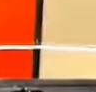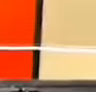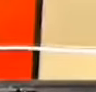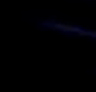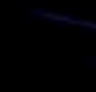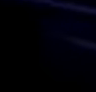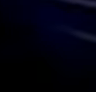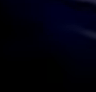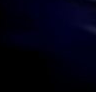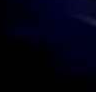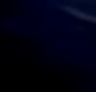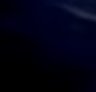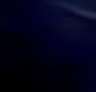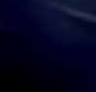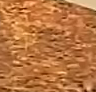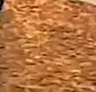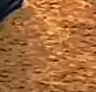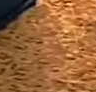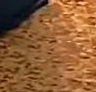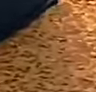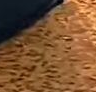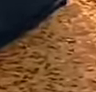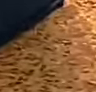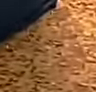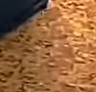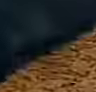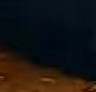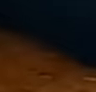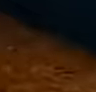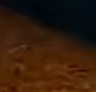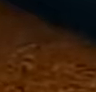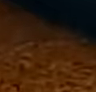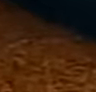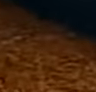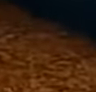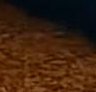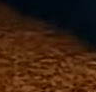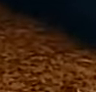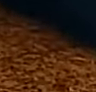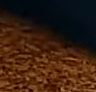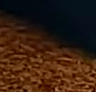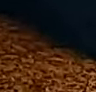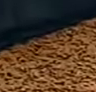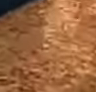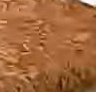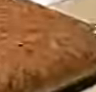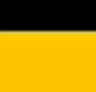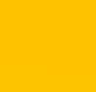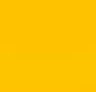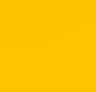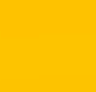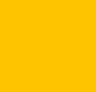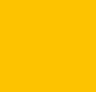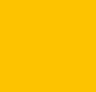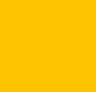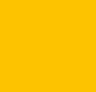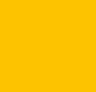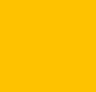Market. Get up to $25 back when you redeem your rebate online between September 15th and October 15th at